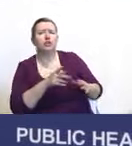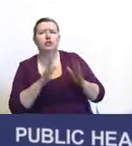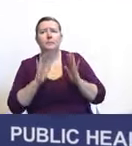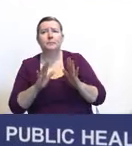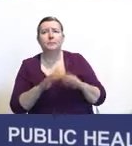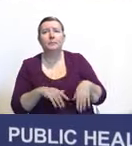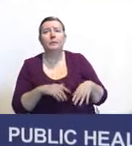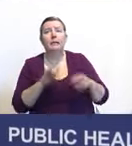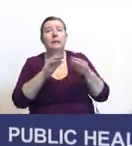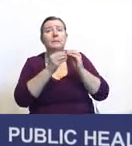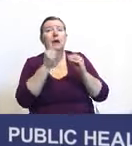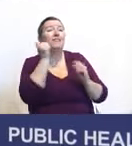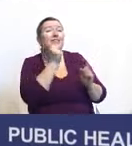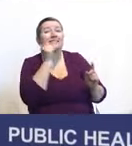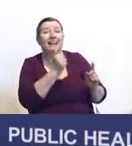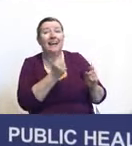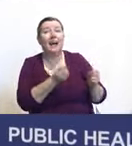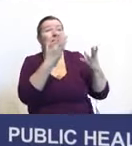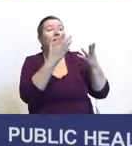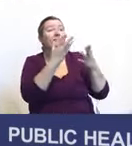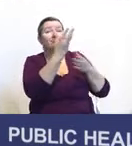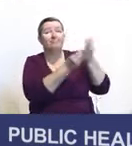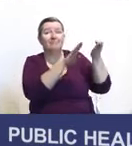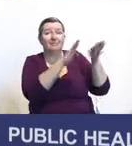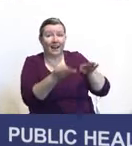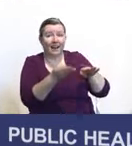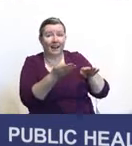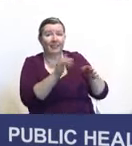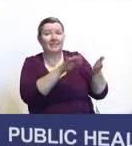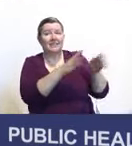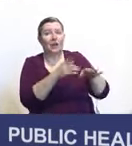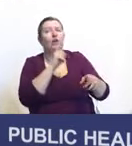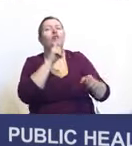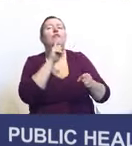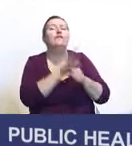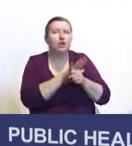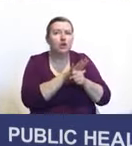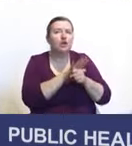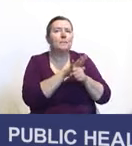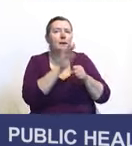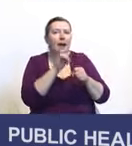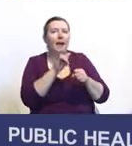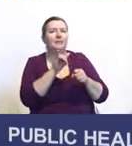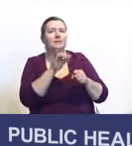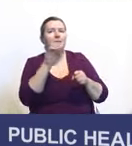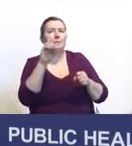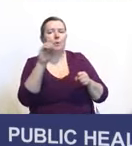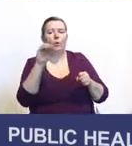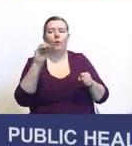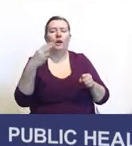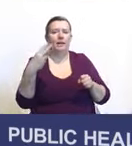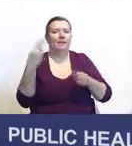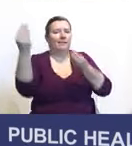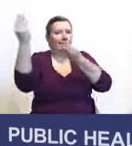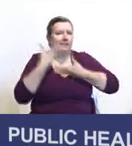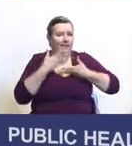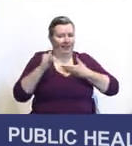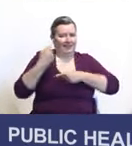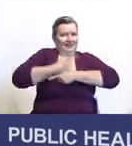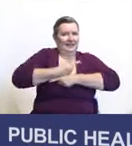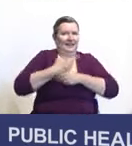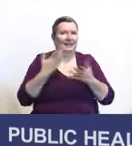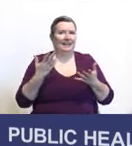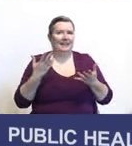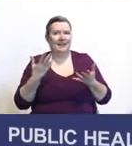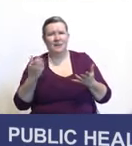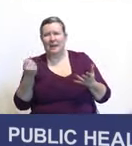every day as far as how many deaths are the deaths that have been confirmed by the Department of Health for that day. You asked about whether